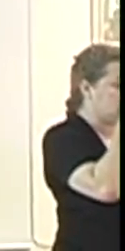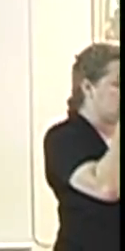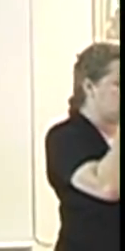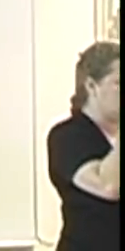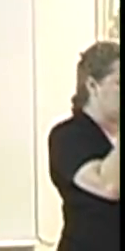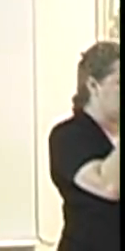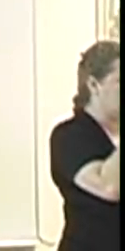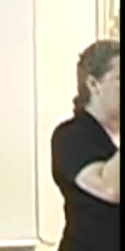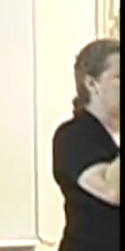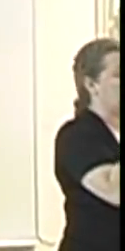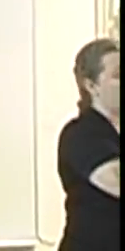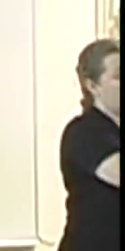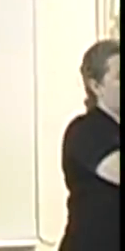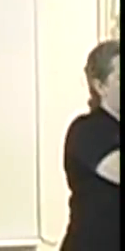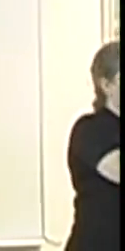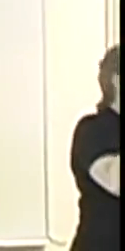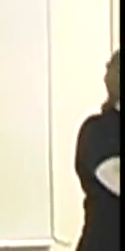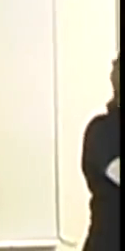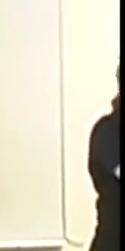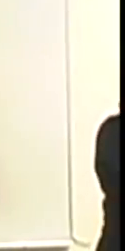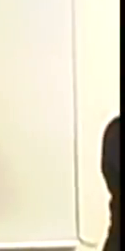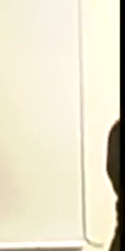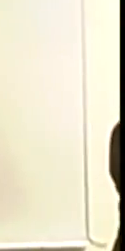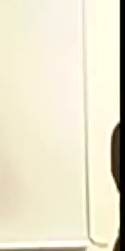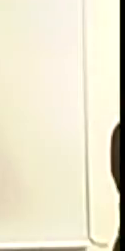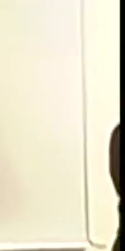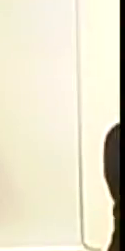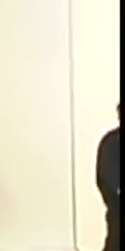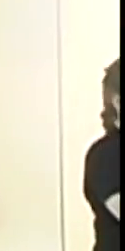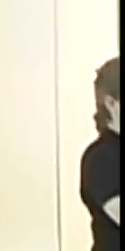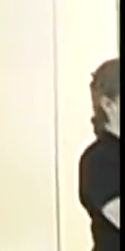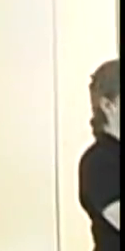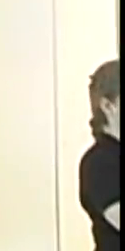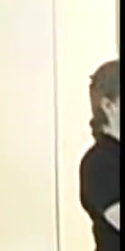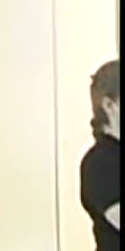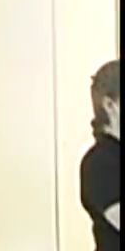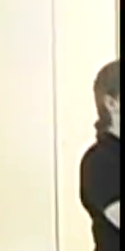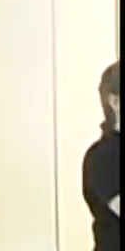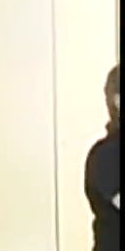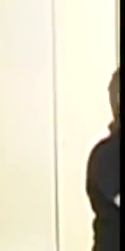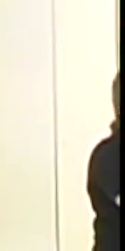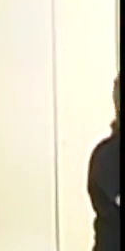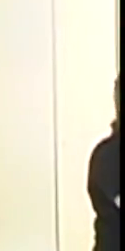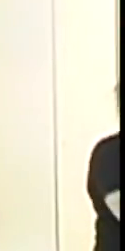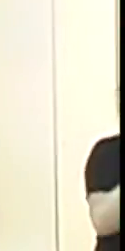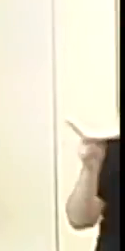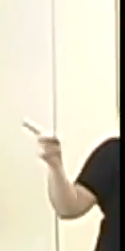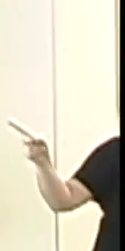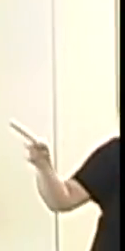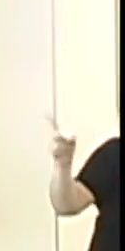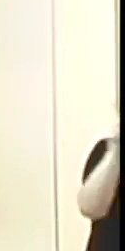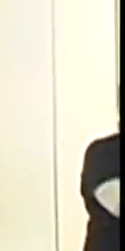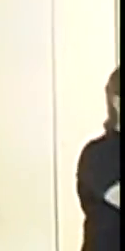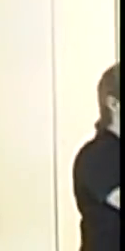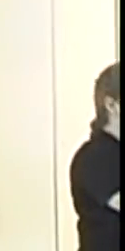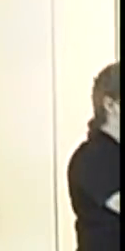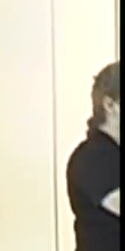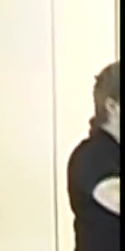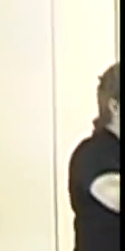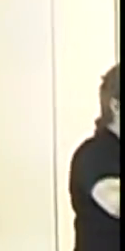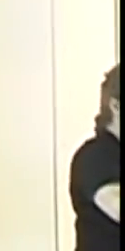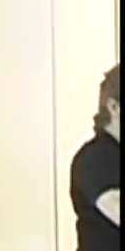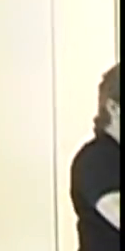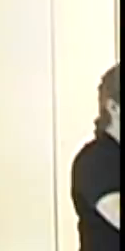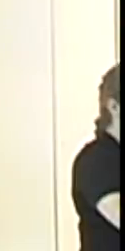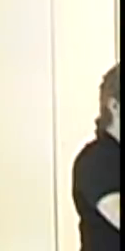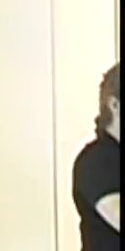And bug, second knuckles. Okay? So we can identify signs